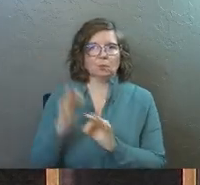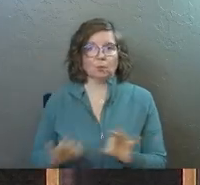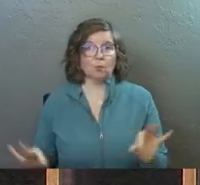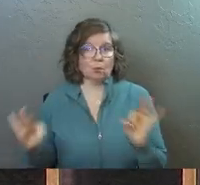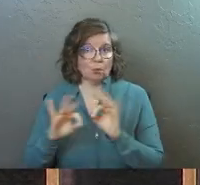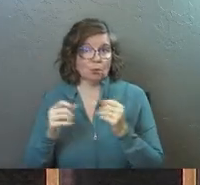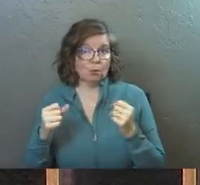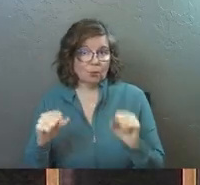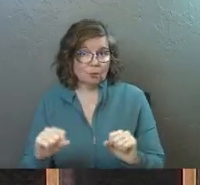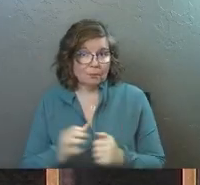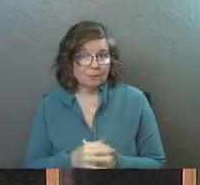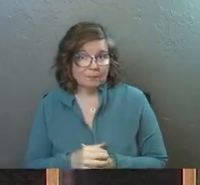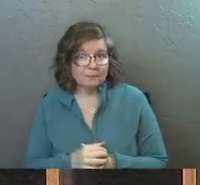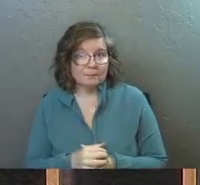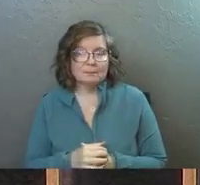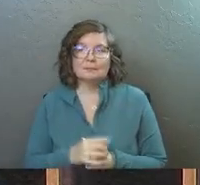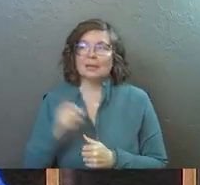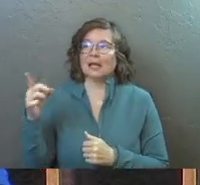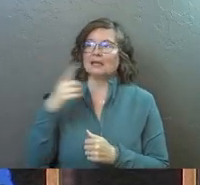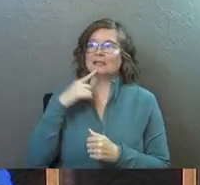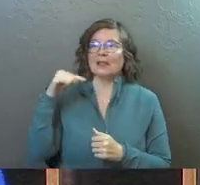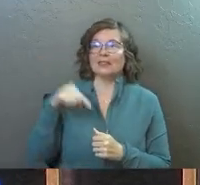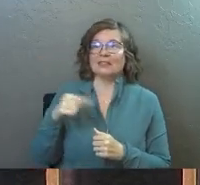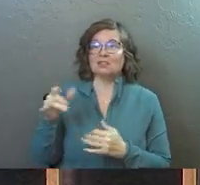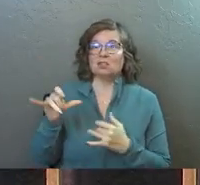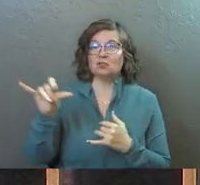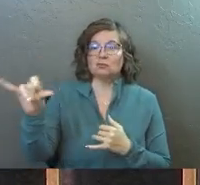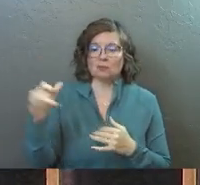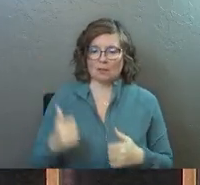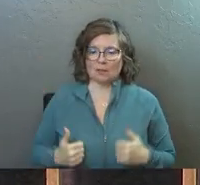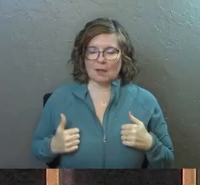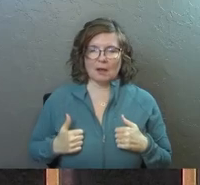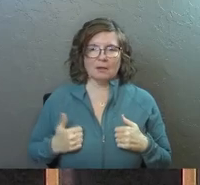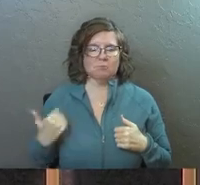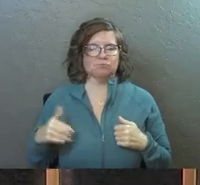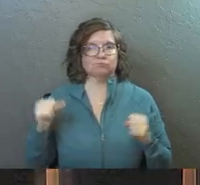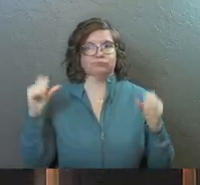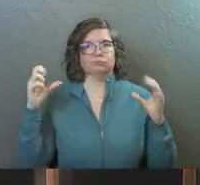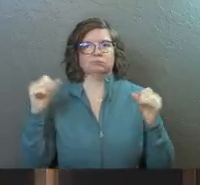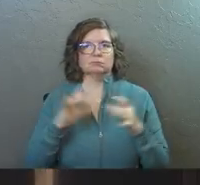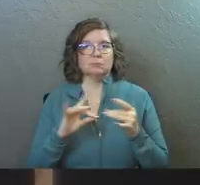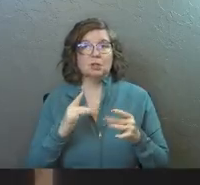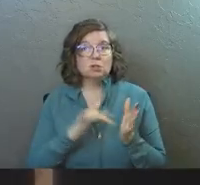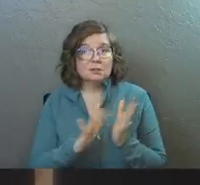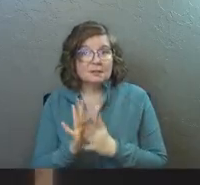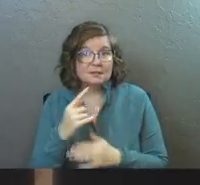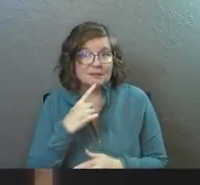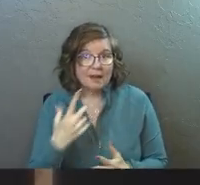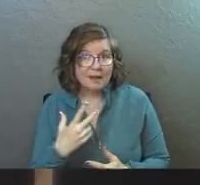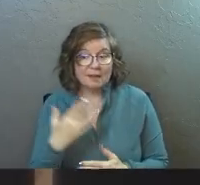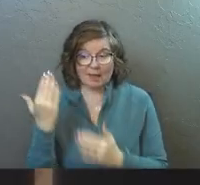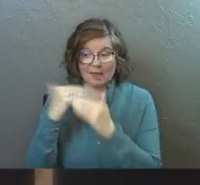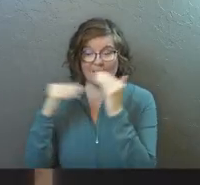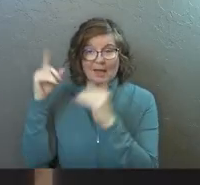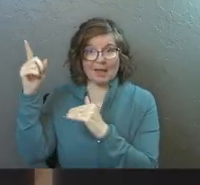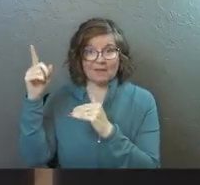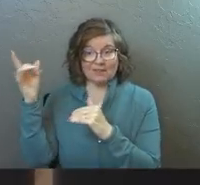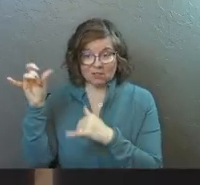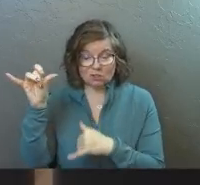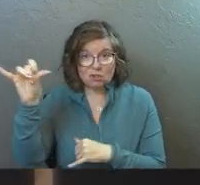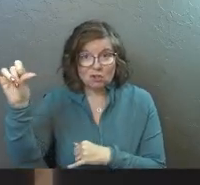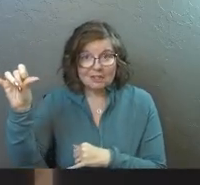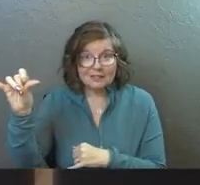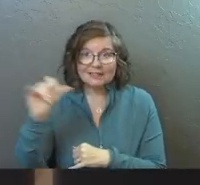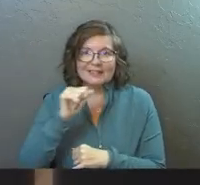the effort. And he says, this is eternal life. What an amazing statement. Jesus is saying heaven and